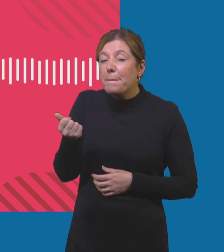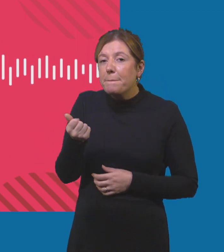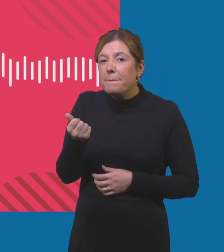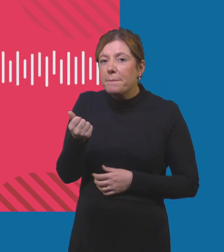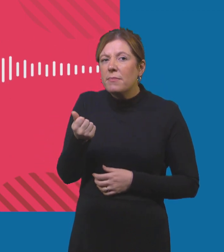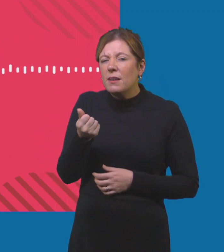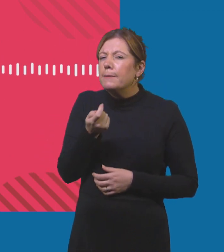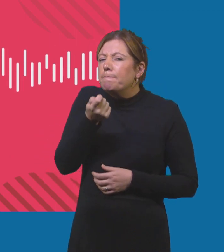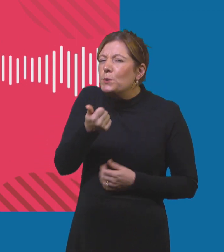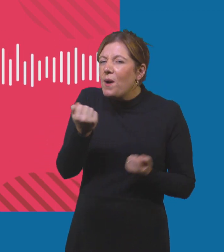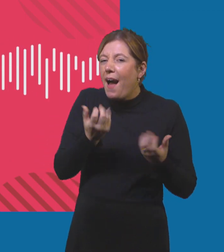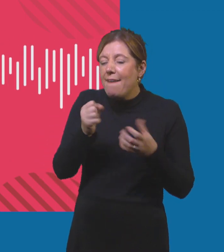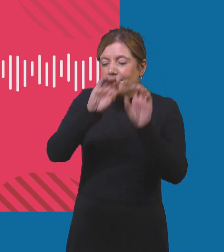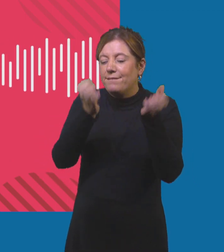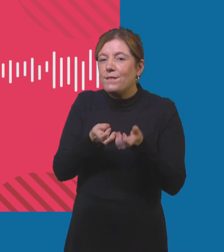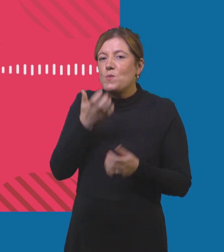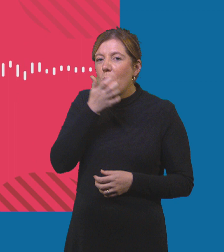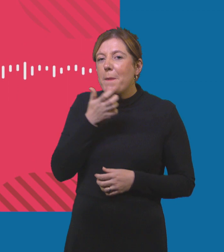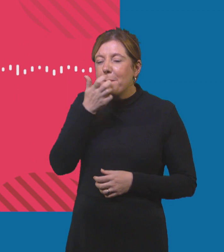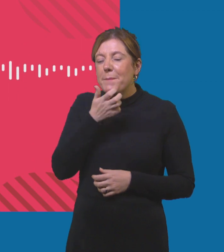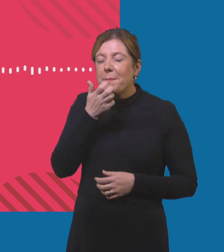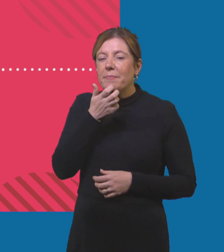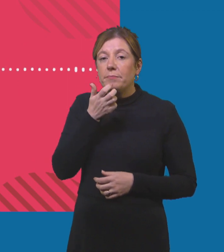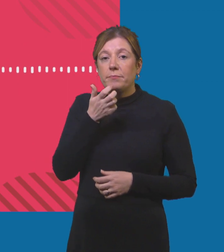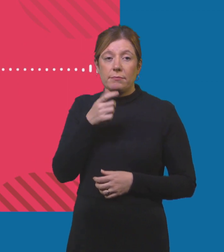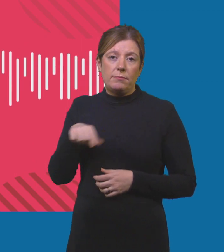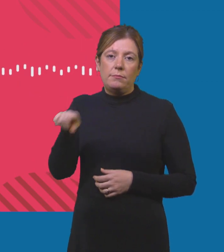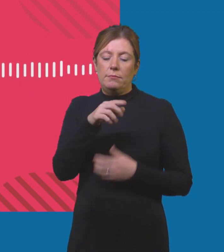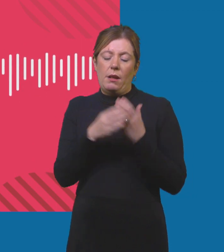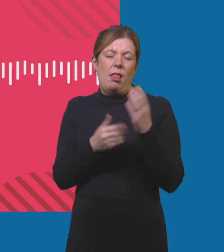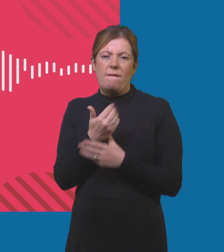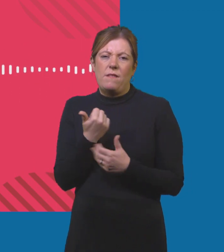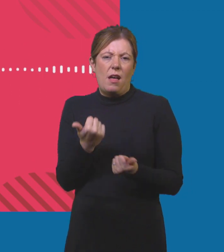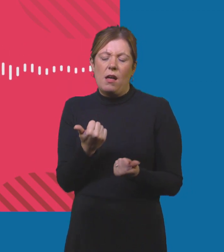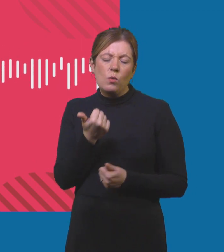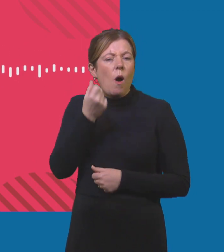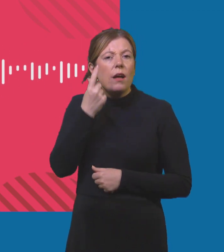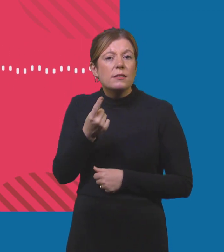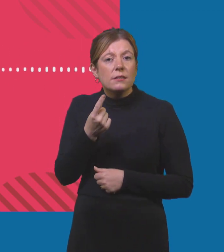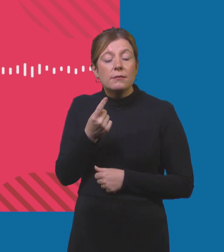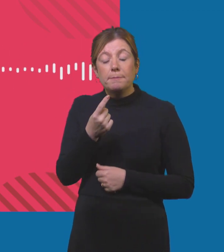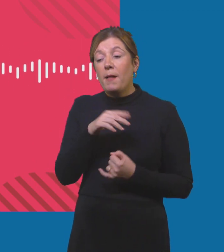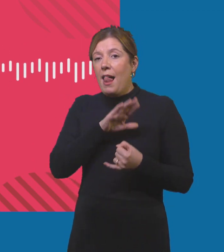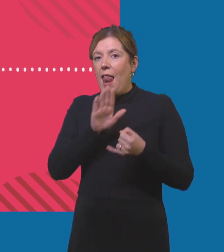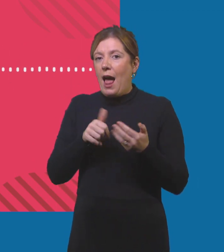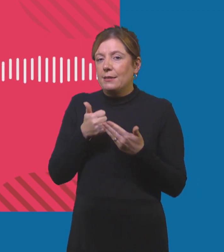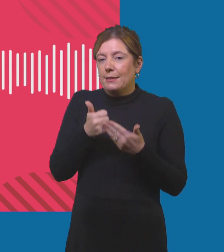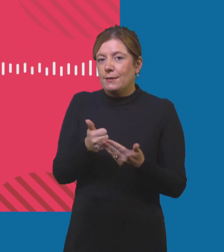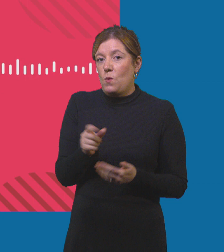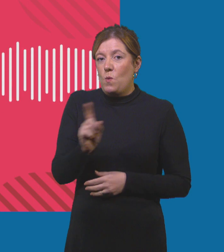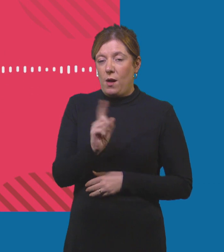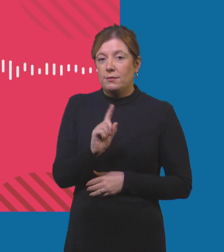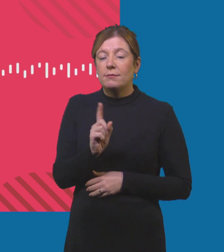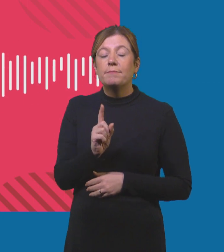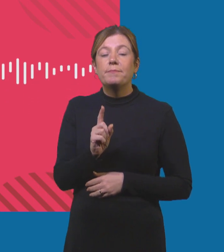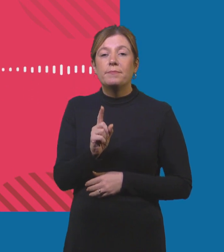super common, but there are some cars on the scheme that have them. So yeah, absolutely, driving gloves are fine. It's a good idea. And lastly, on terms of just preparation